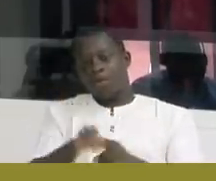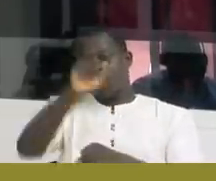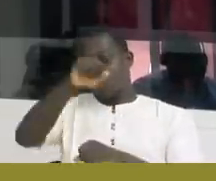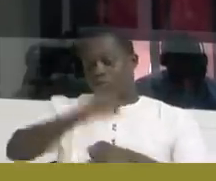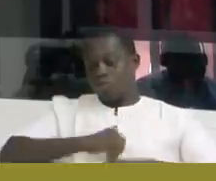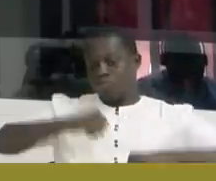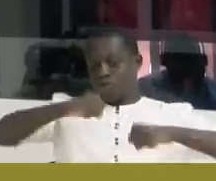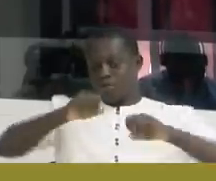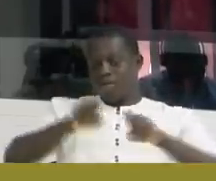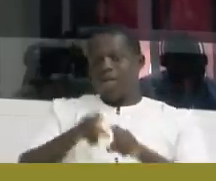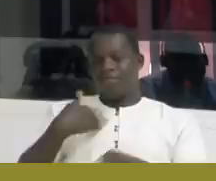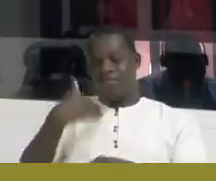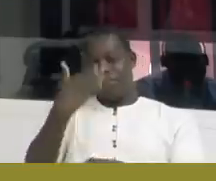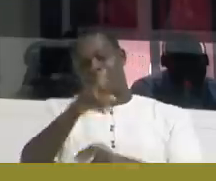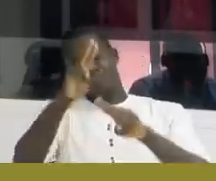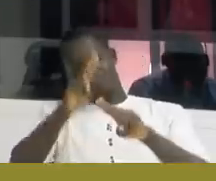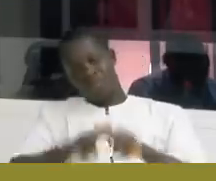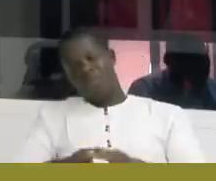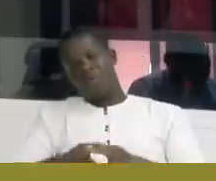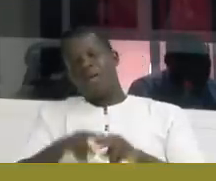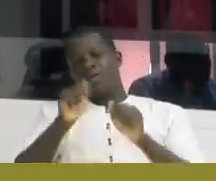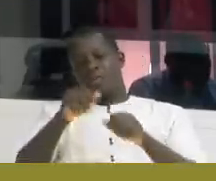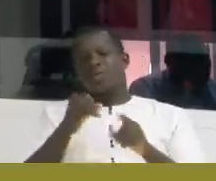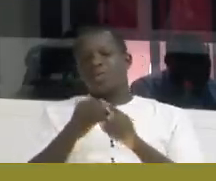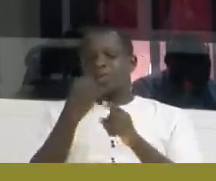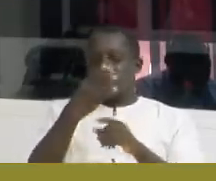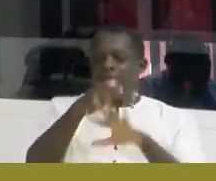were there, you sat there and said nothing?